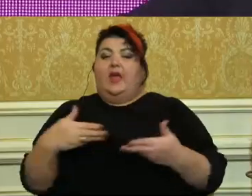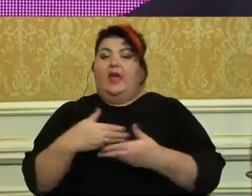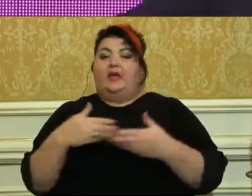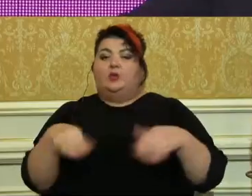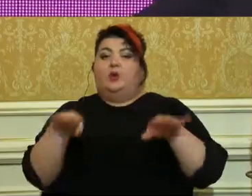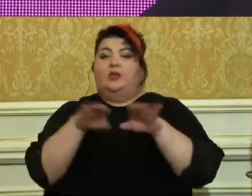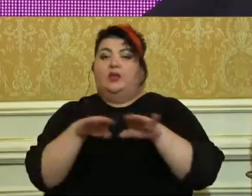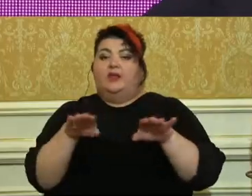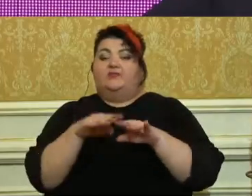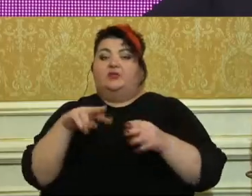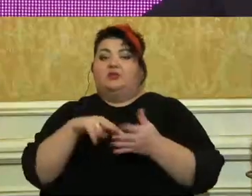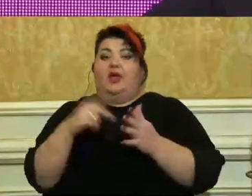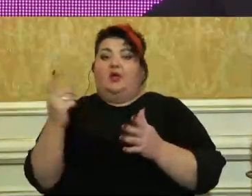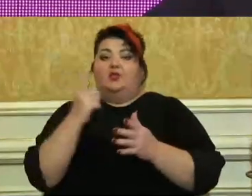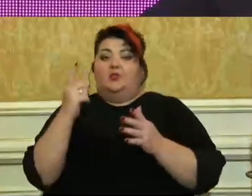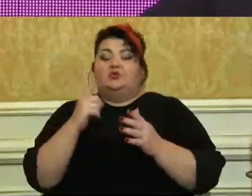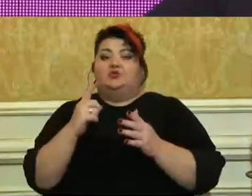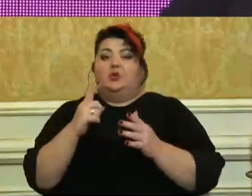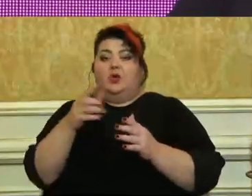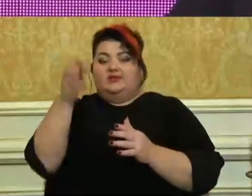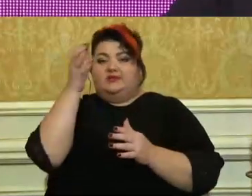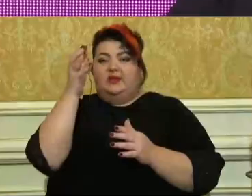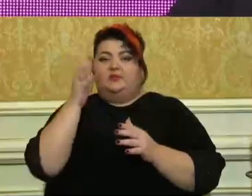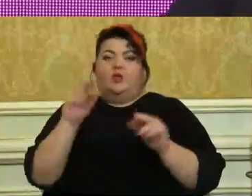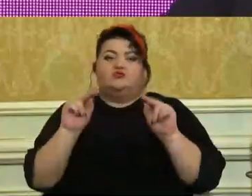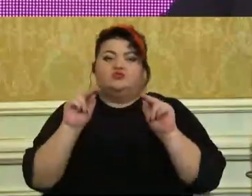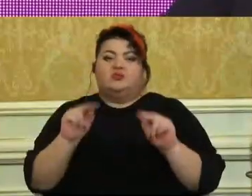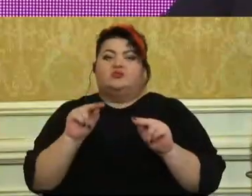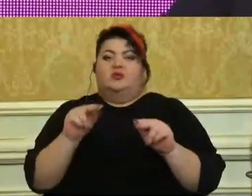of gender equality, economical the top.